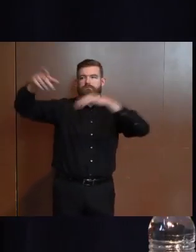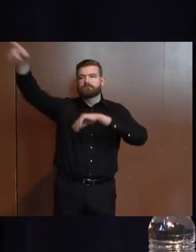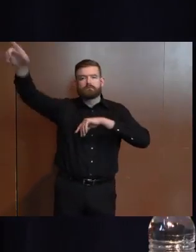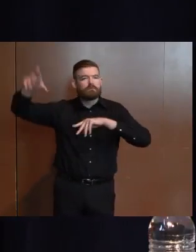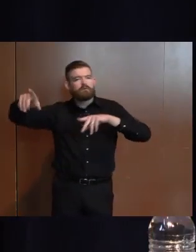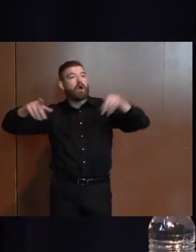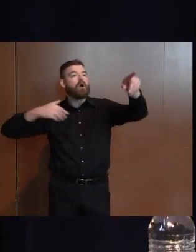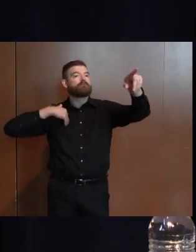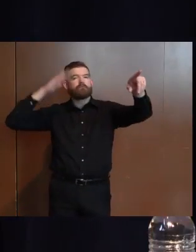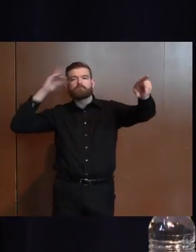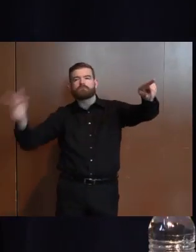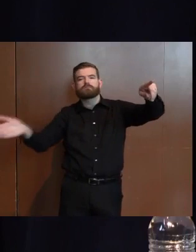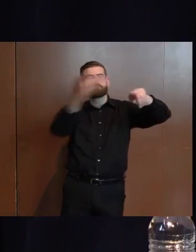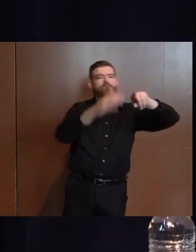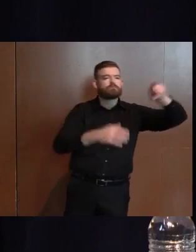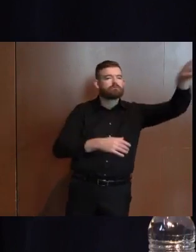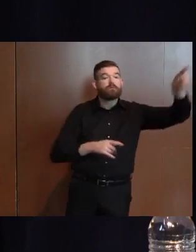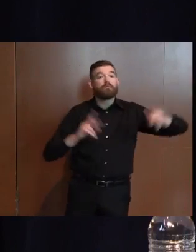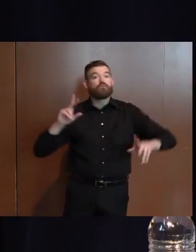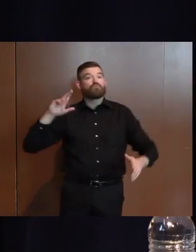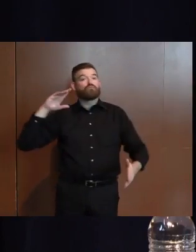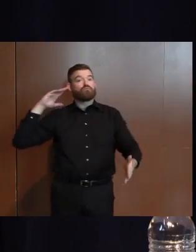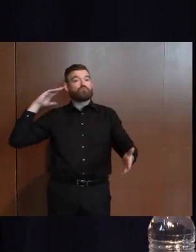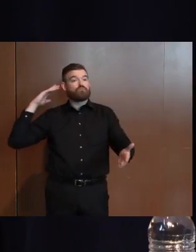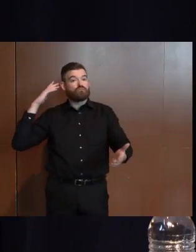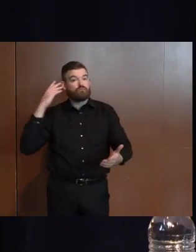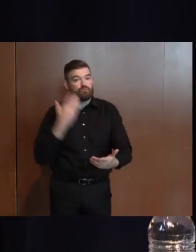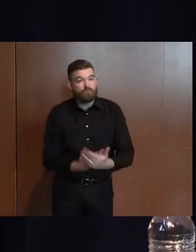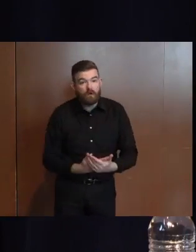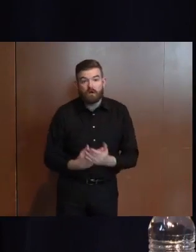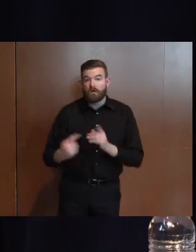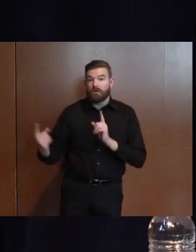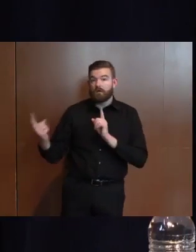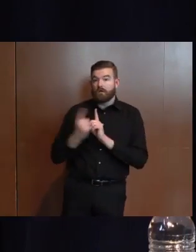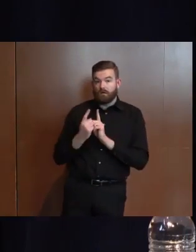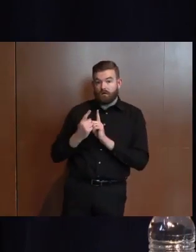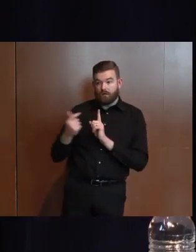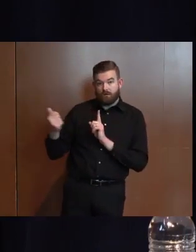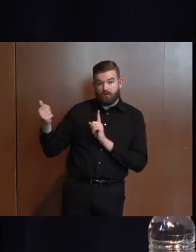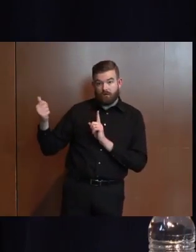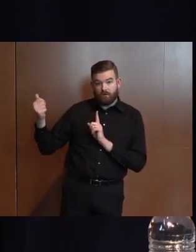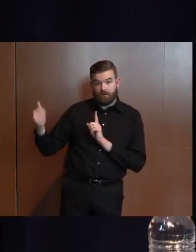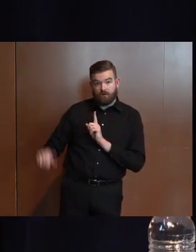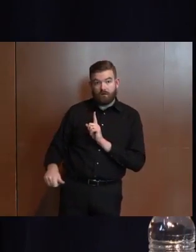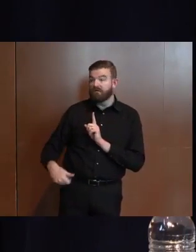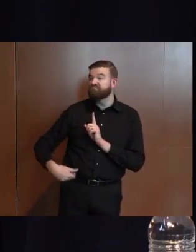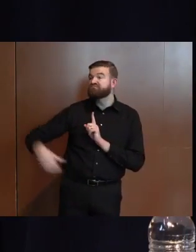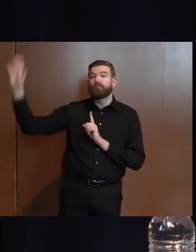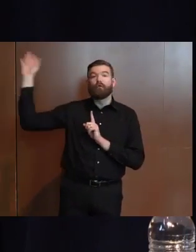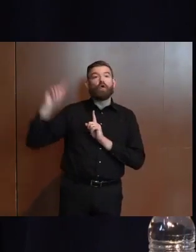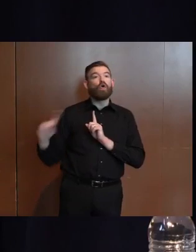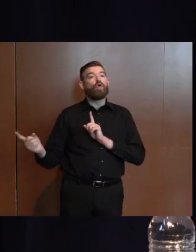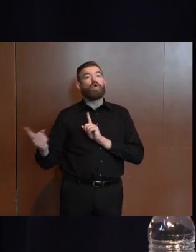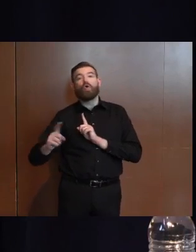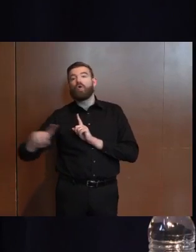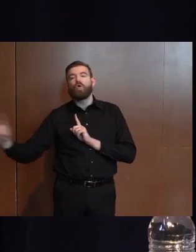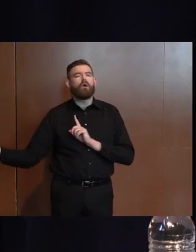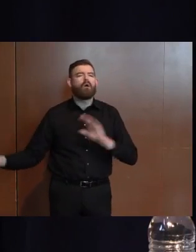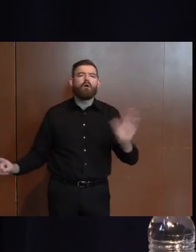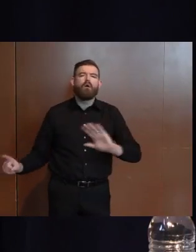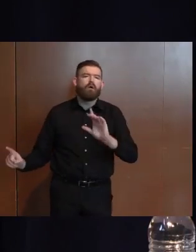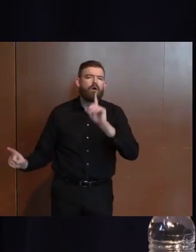up at the front door of a hospital and gets turned away. If you show up at the front door of the hospital, you will be assessed